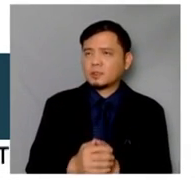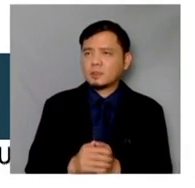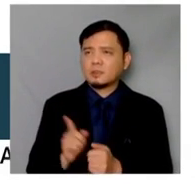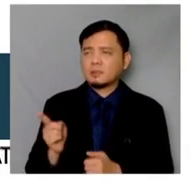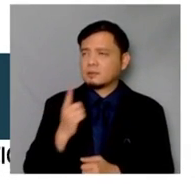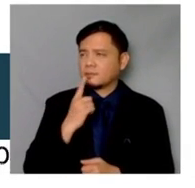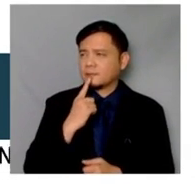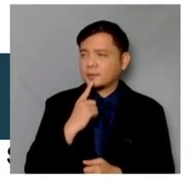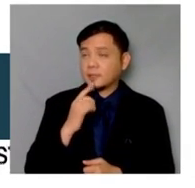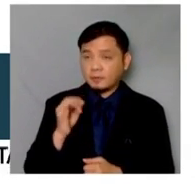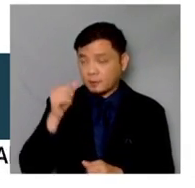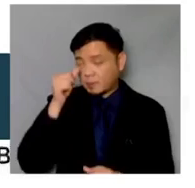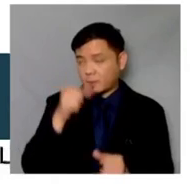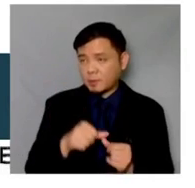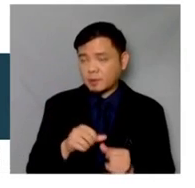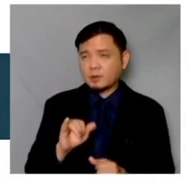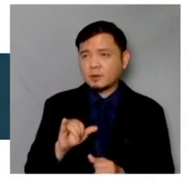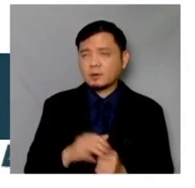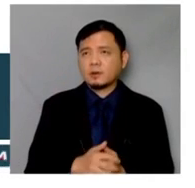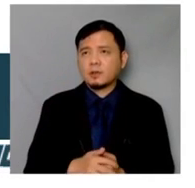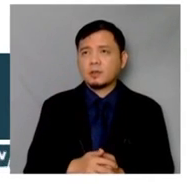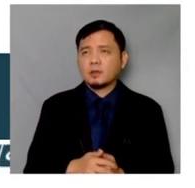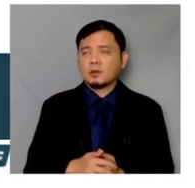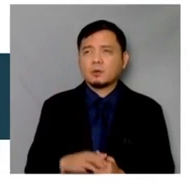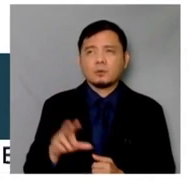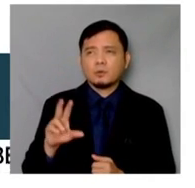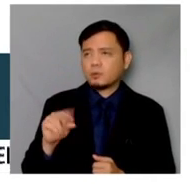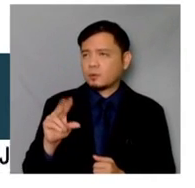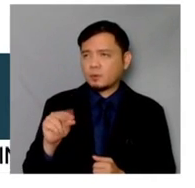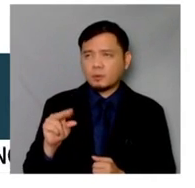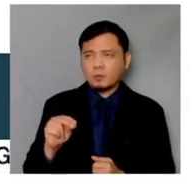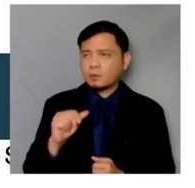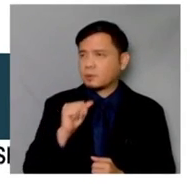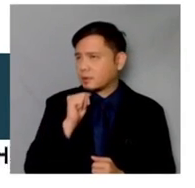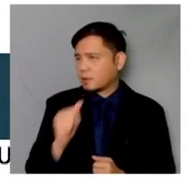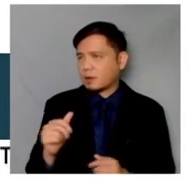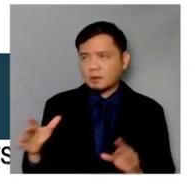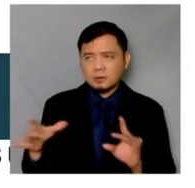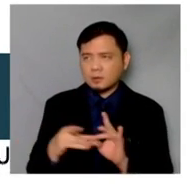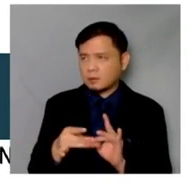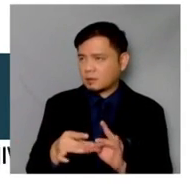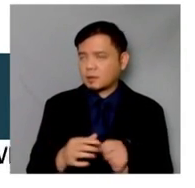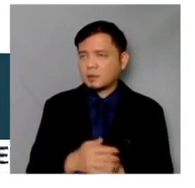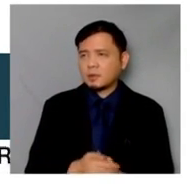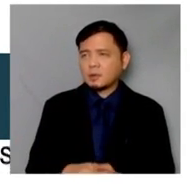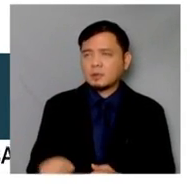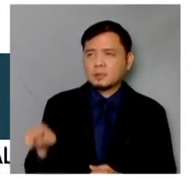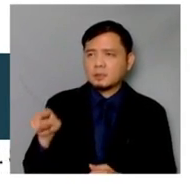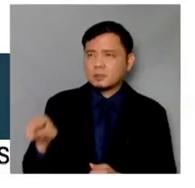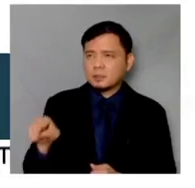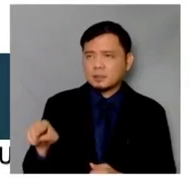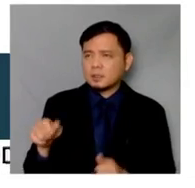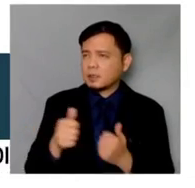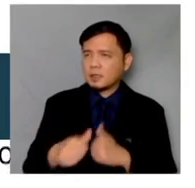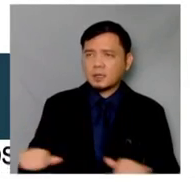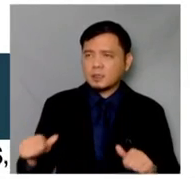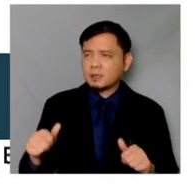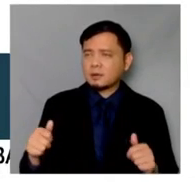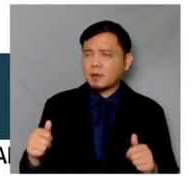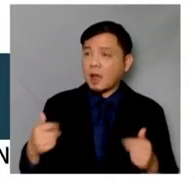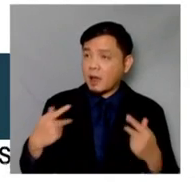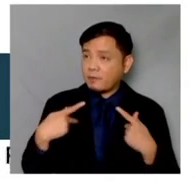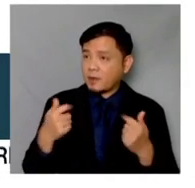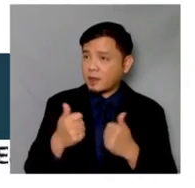that no, he does not. And he does not have any personal knowledge